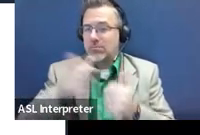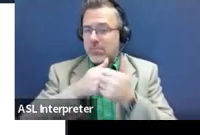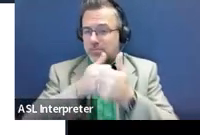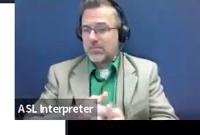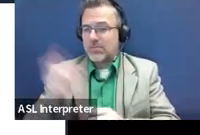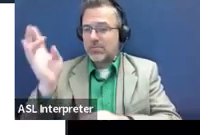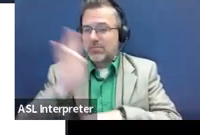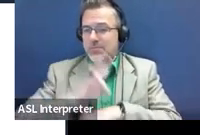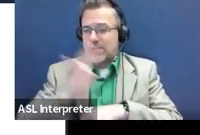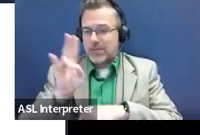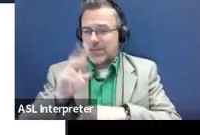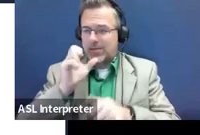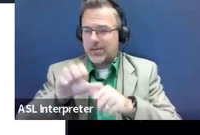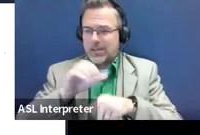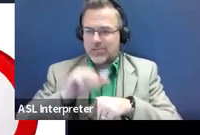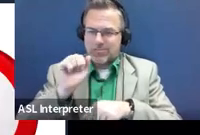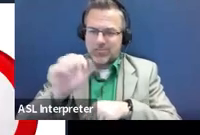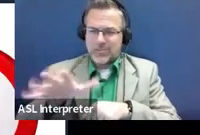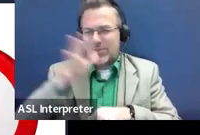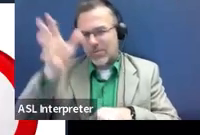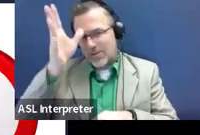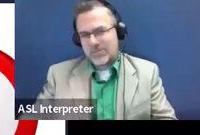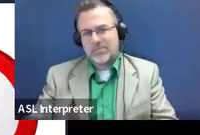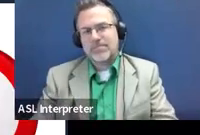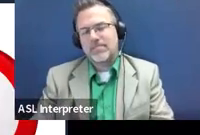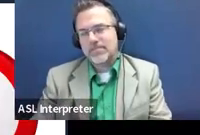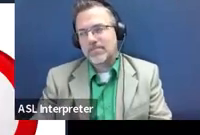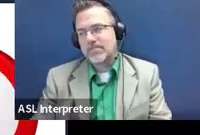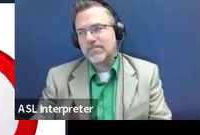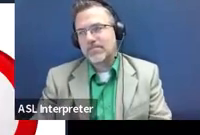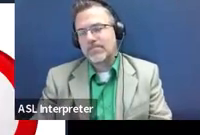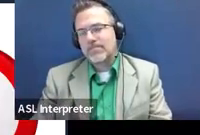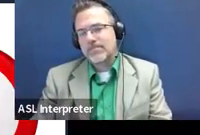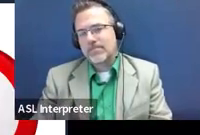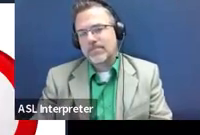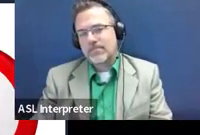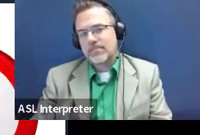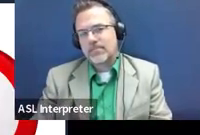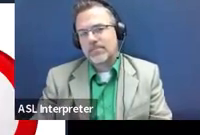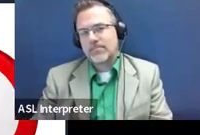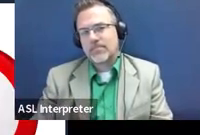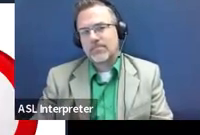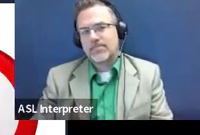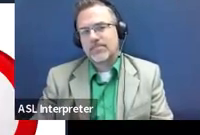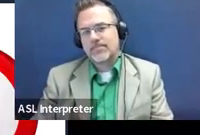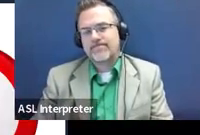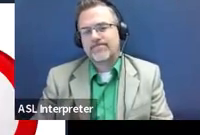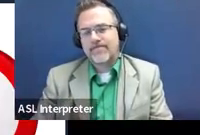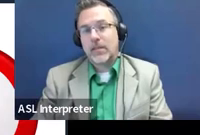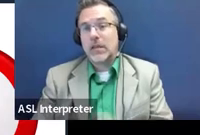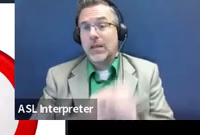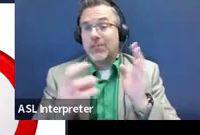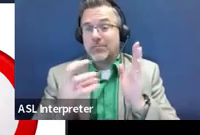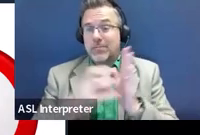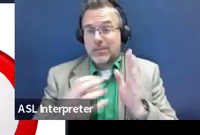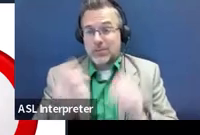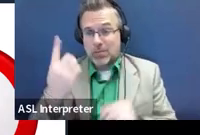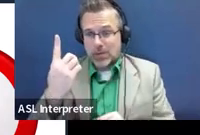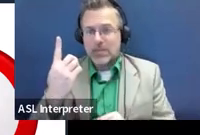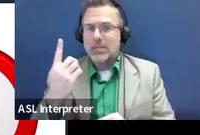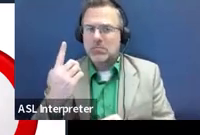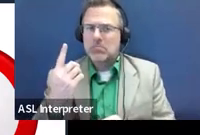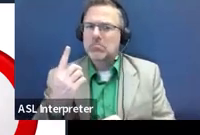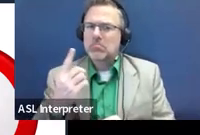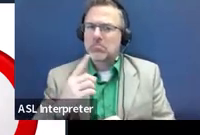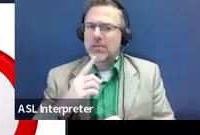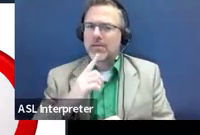any of these things could be listed here. The important thing to remember in section one is to be very specific so